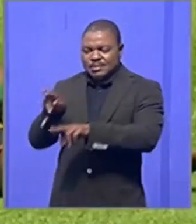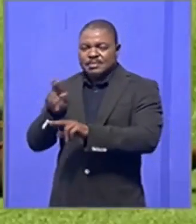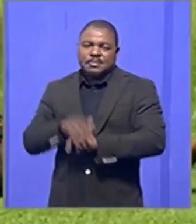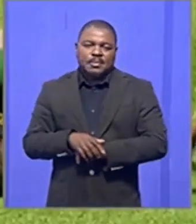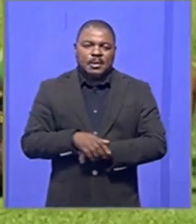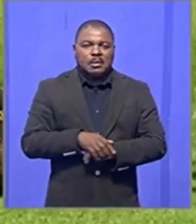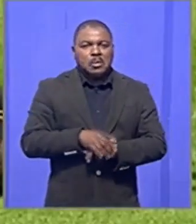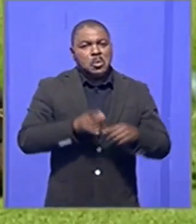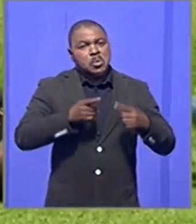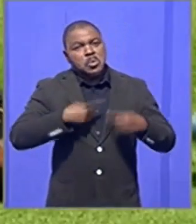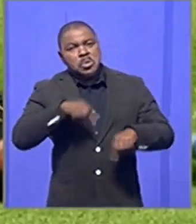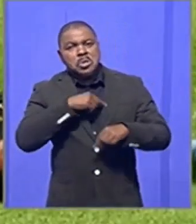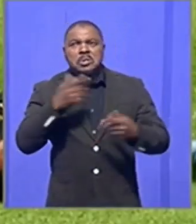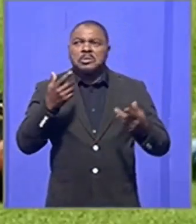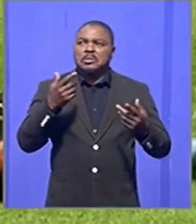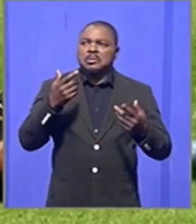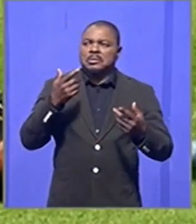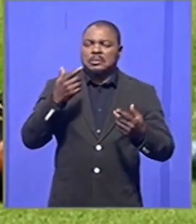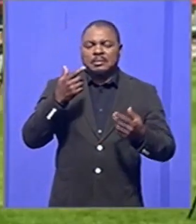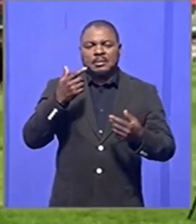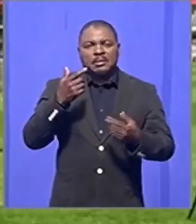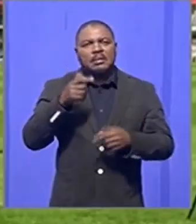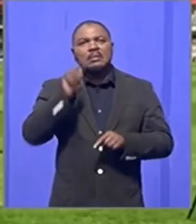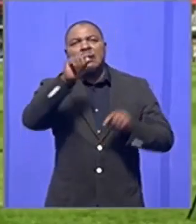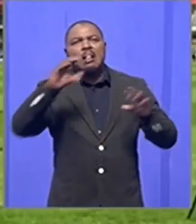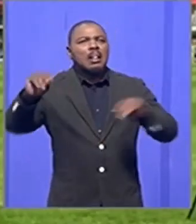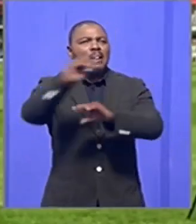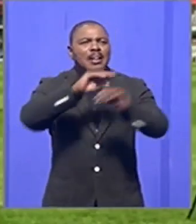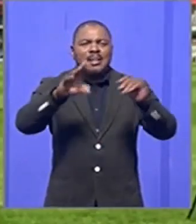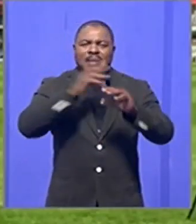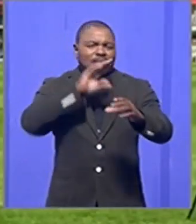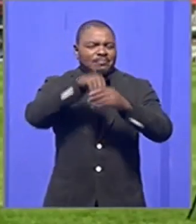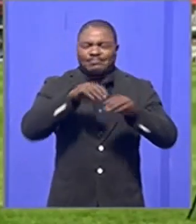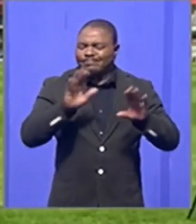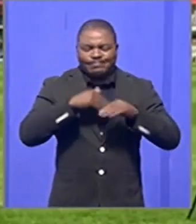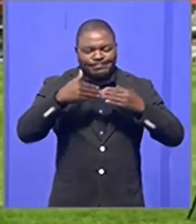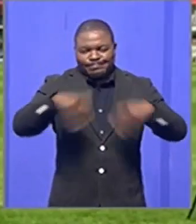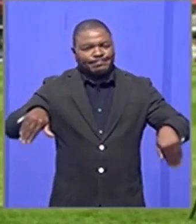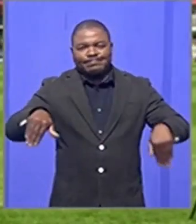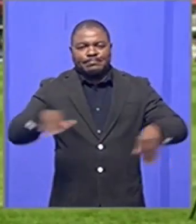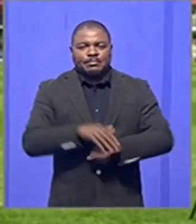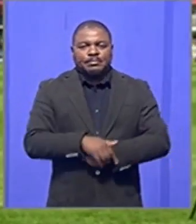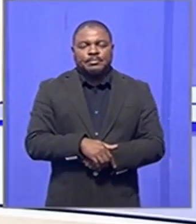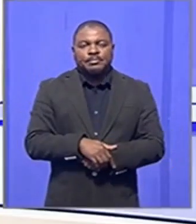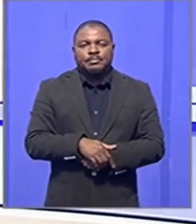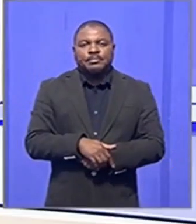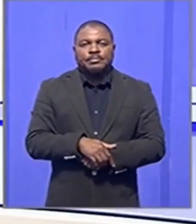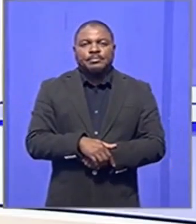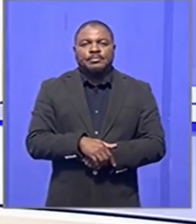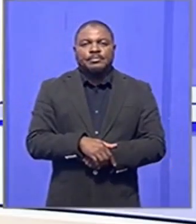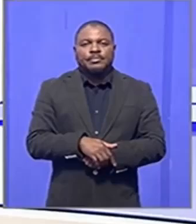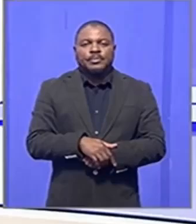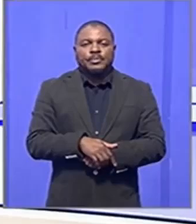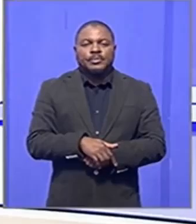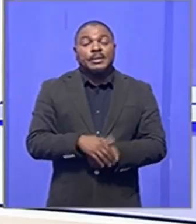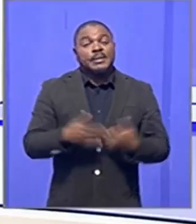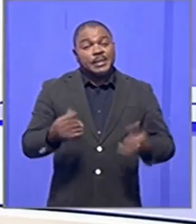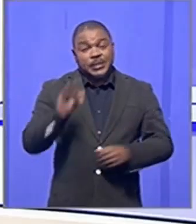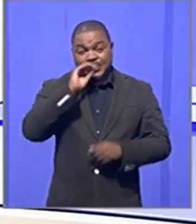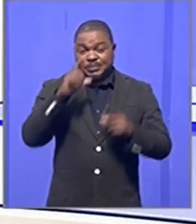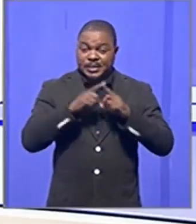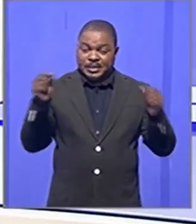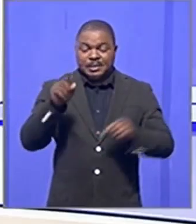want us to the other noise around, to get in between the spirit of the game. Bešong ja rena di fella